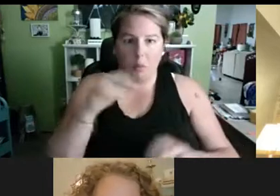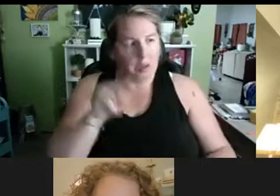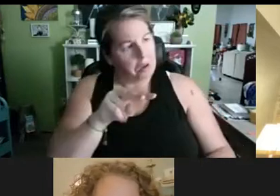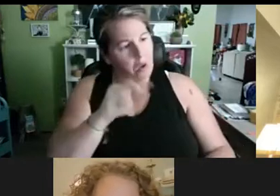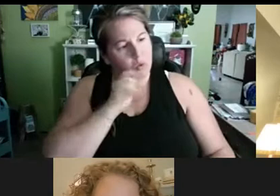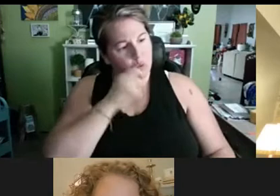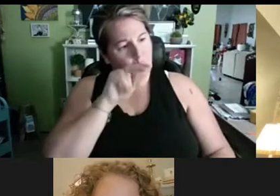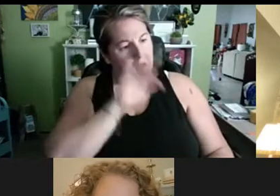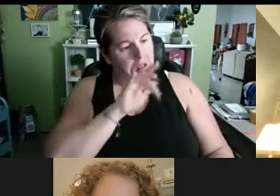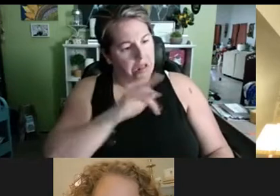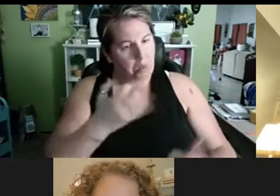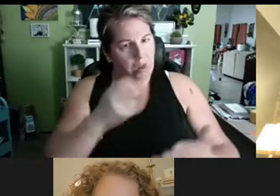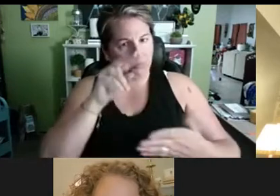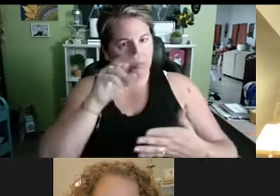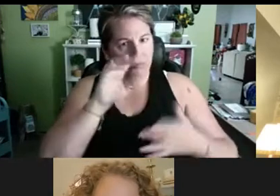through.